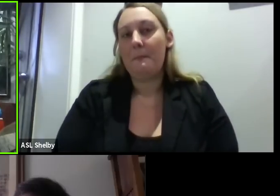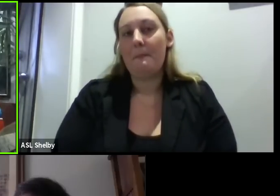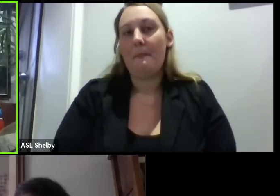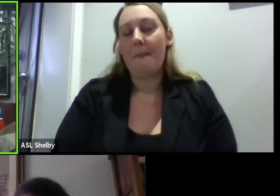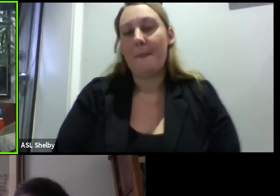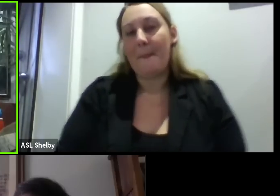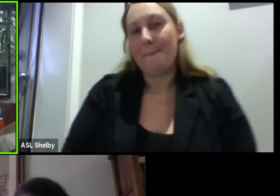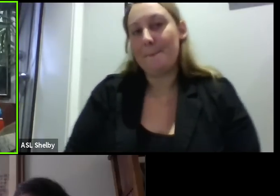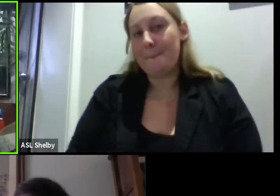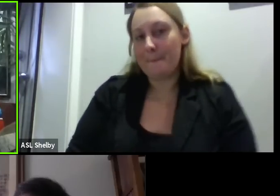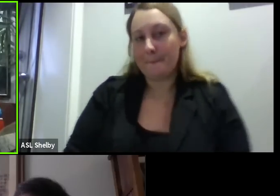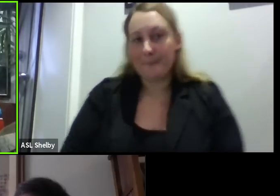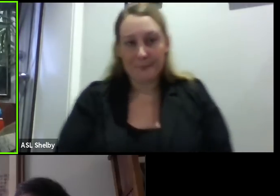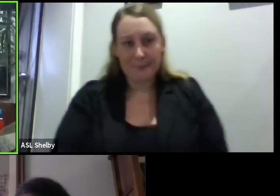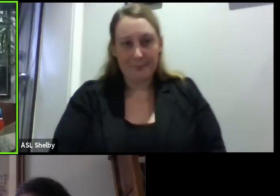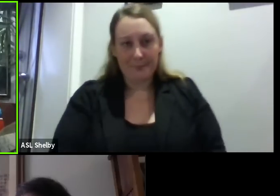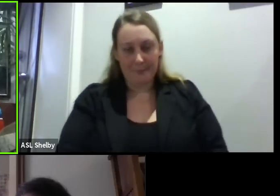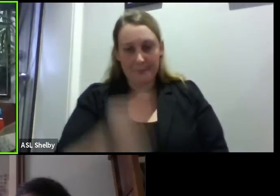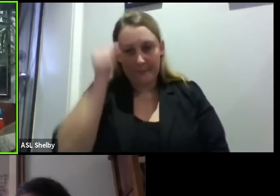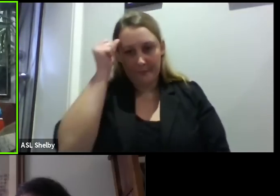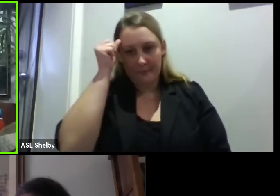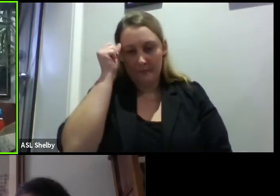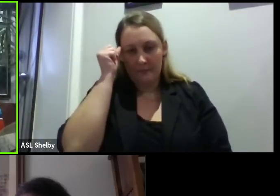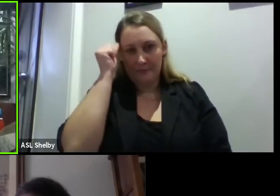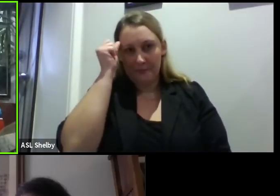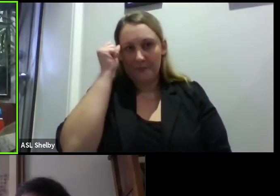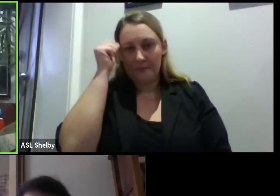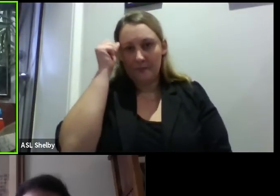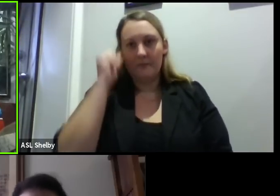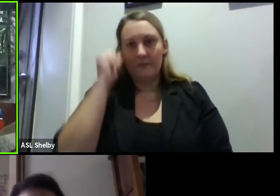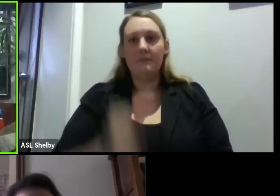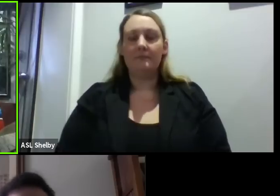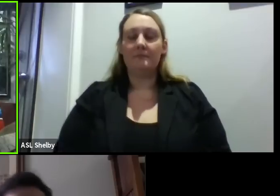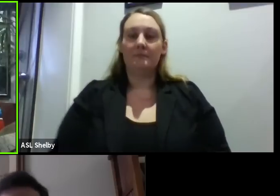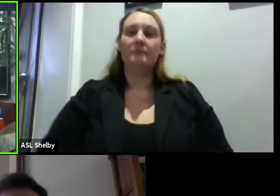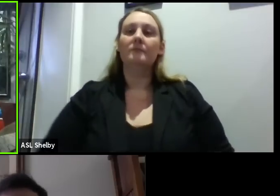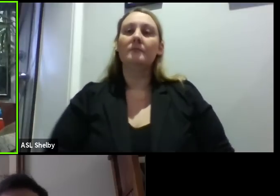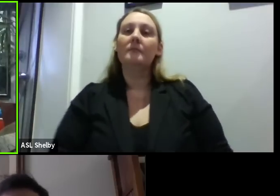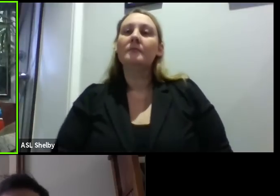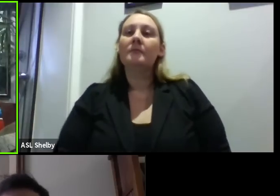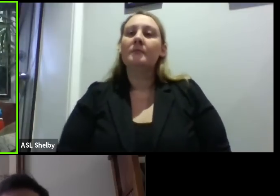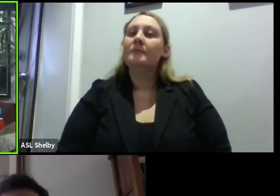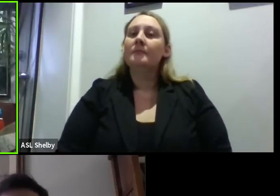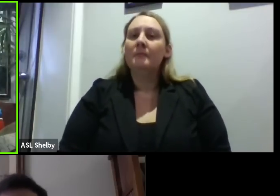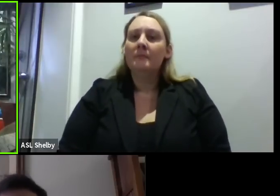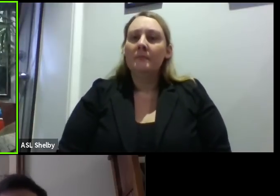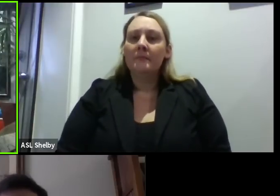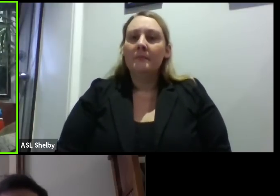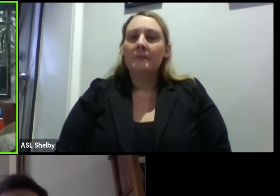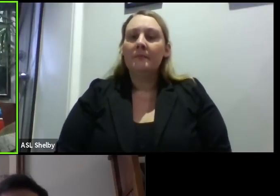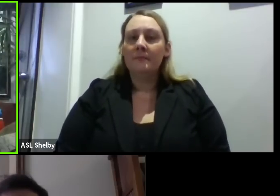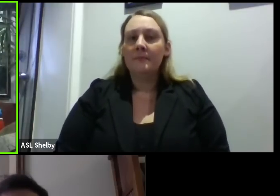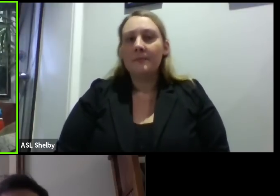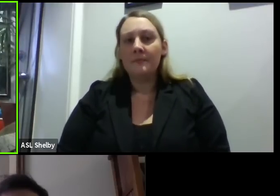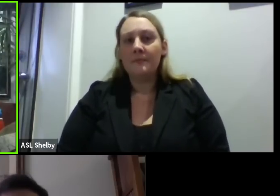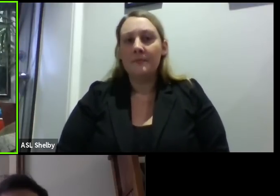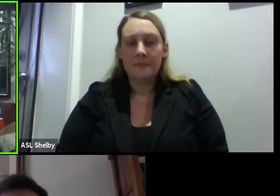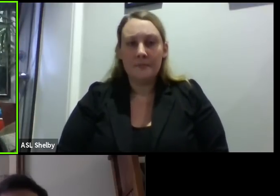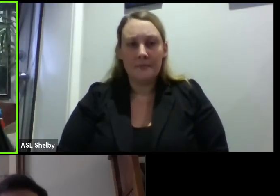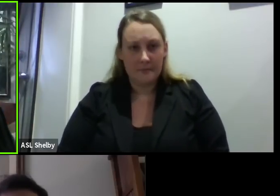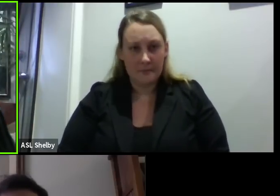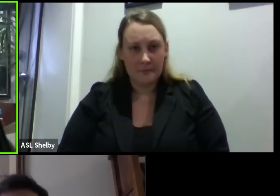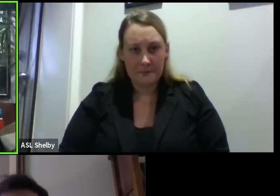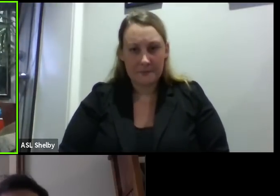no iba a existir violencia, donde no iba a existir la discriminación. Pero lo que me encontré fue